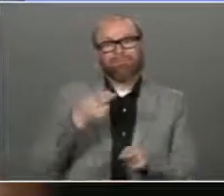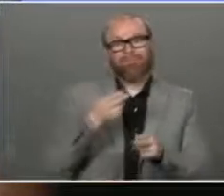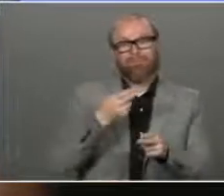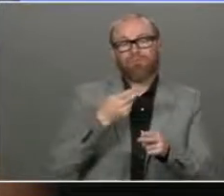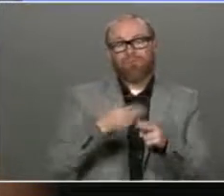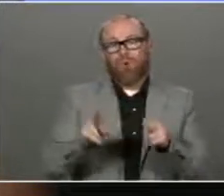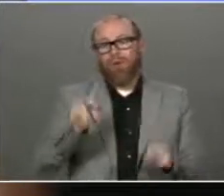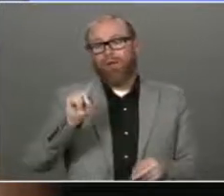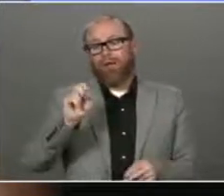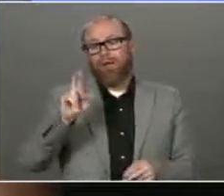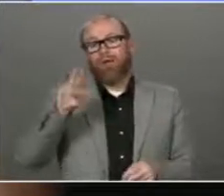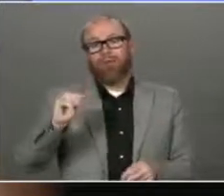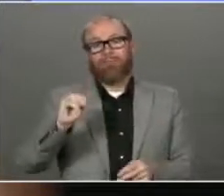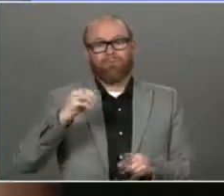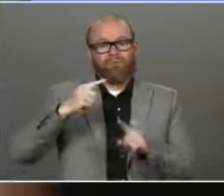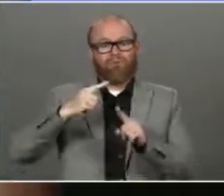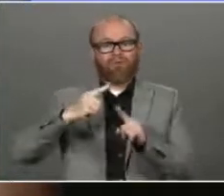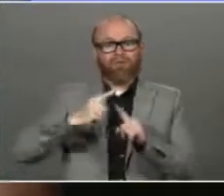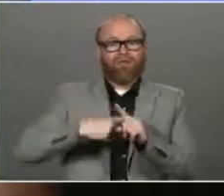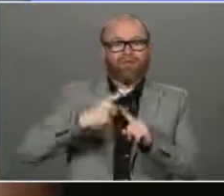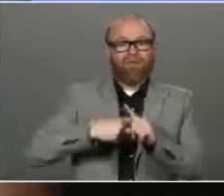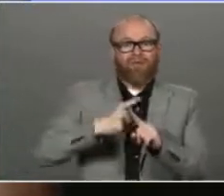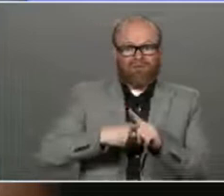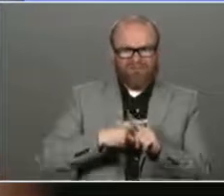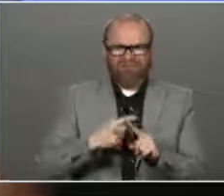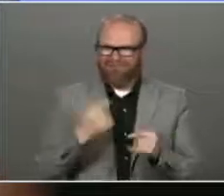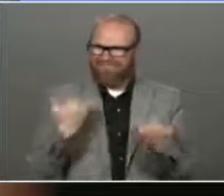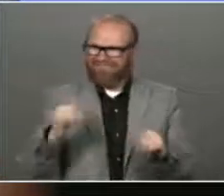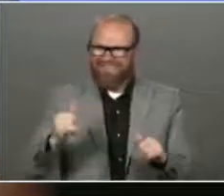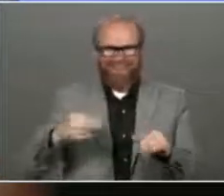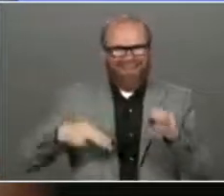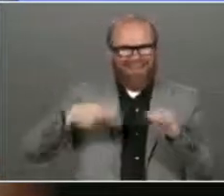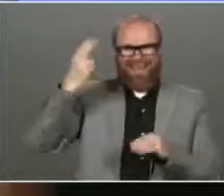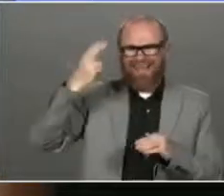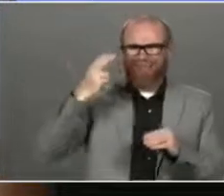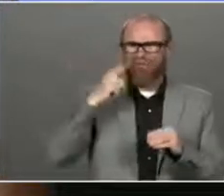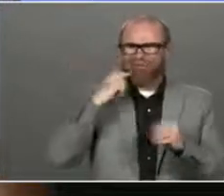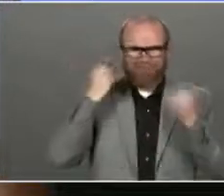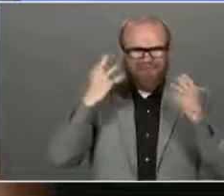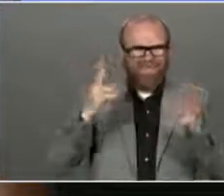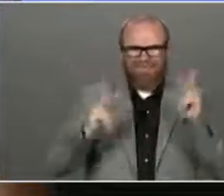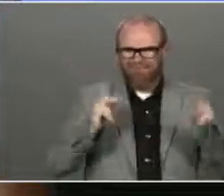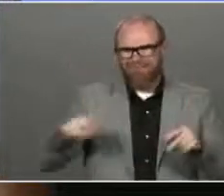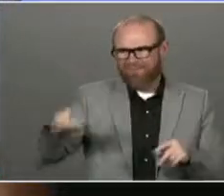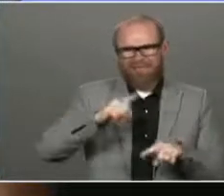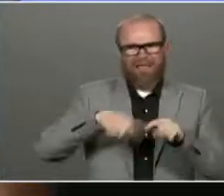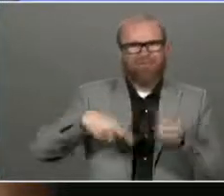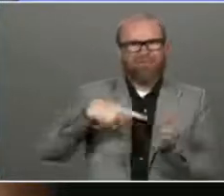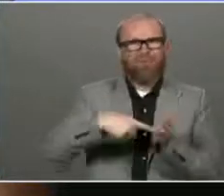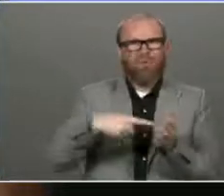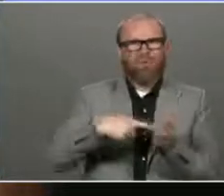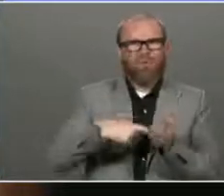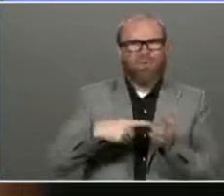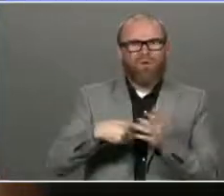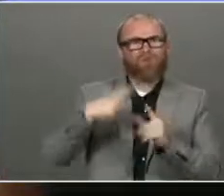market, especially for tourist areas like Washington County. Several bills this past